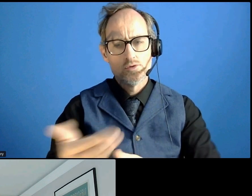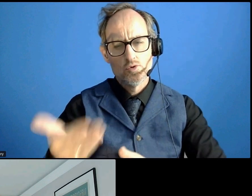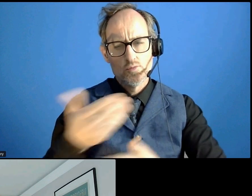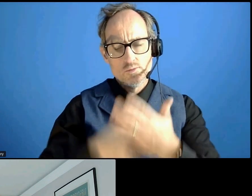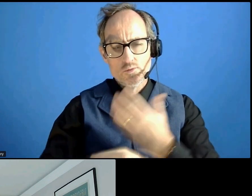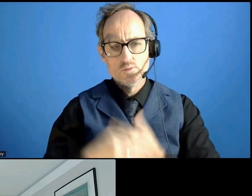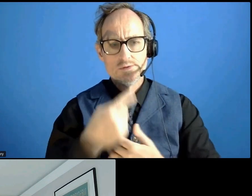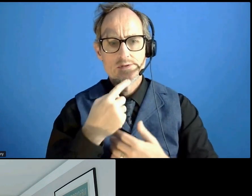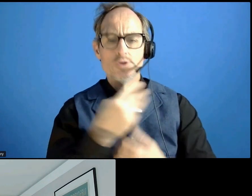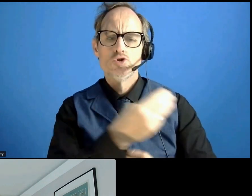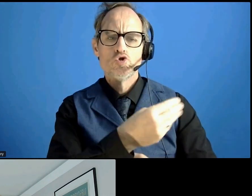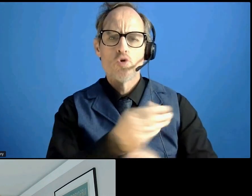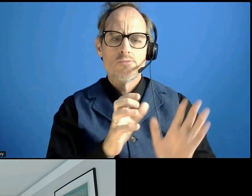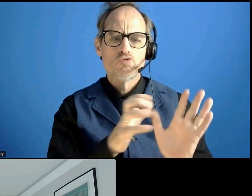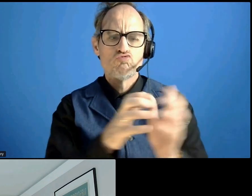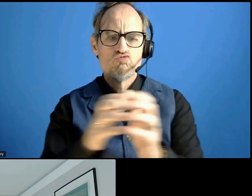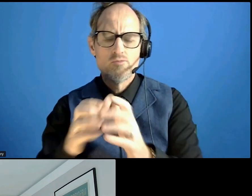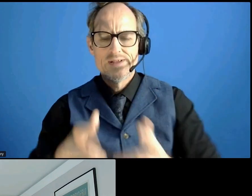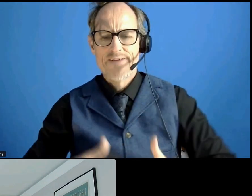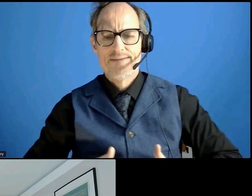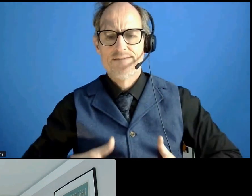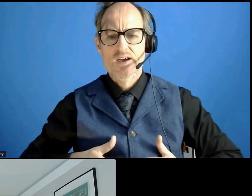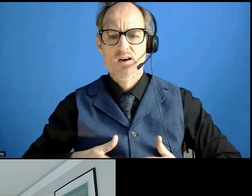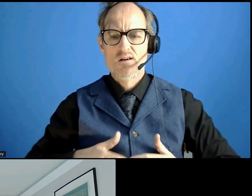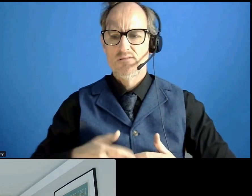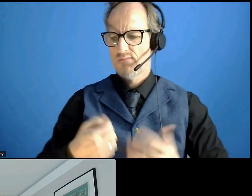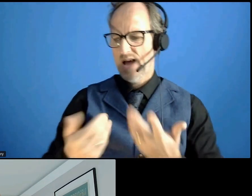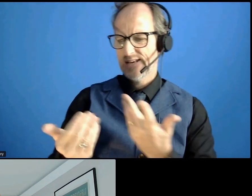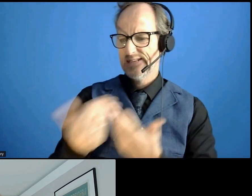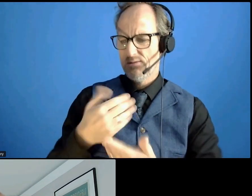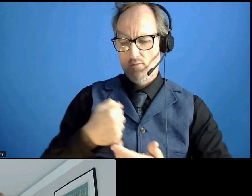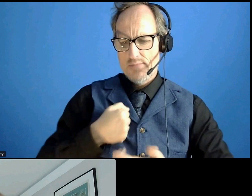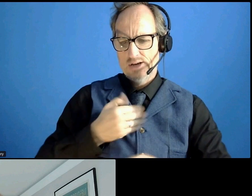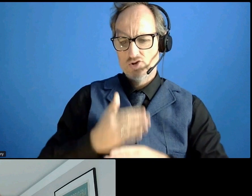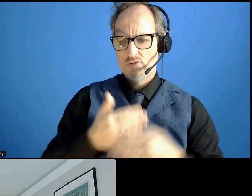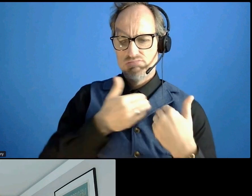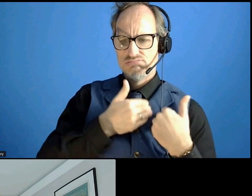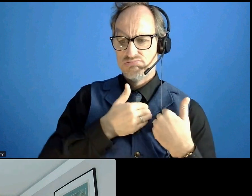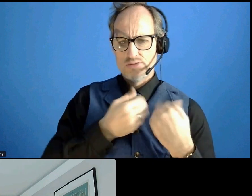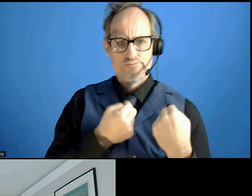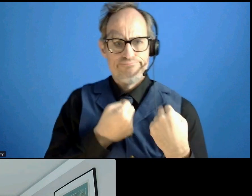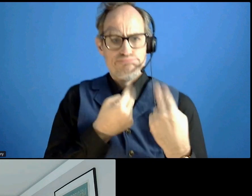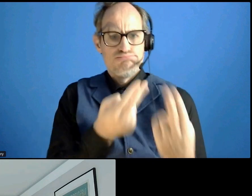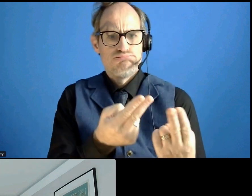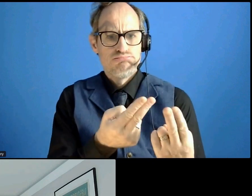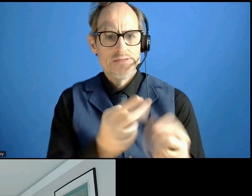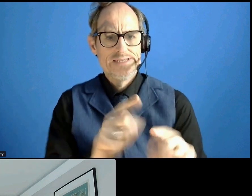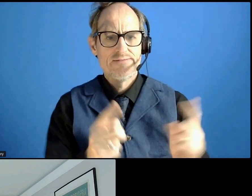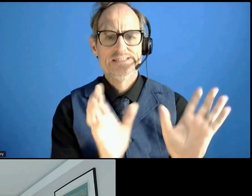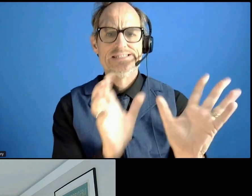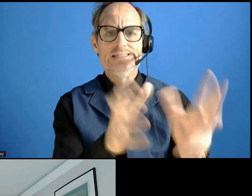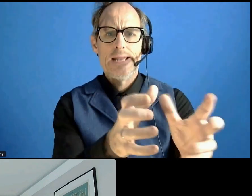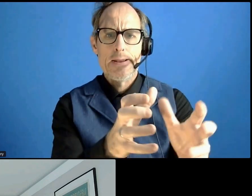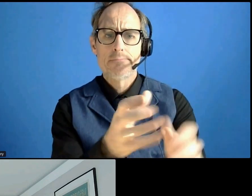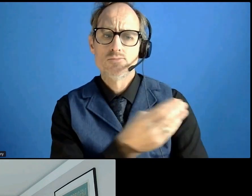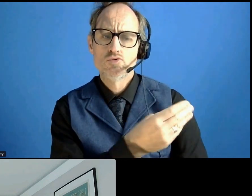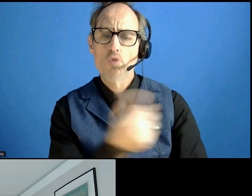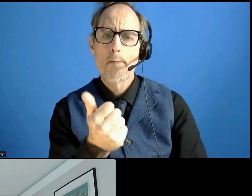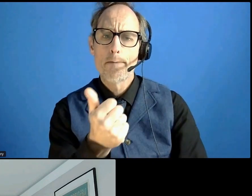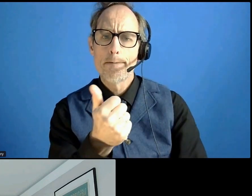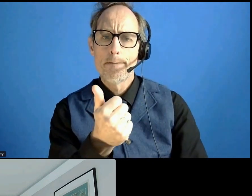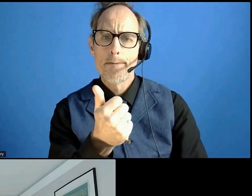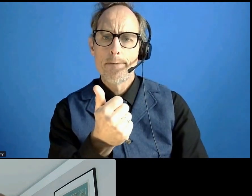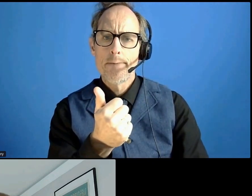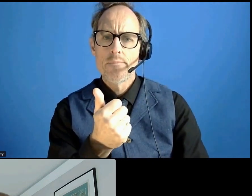job. Accessibility is the disability team or the accessibility team. And I think that kind of echoes what